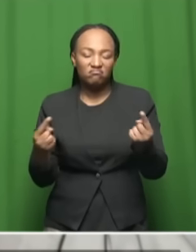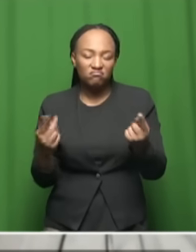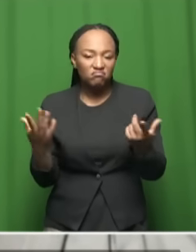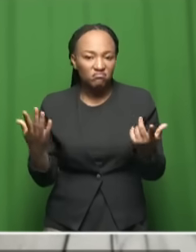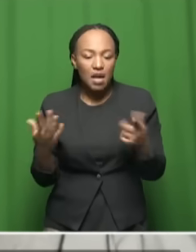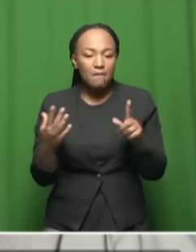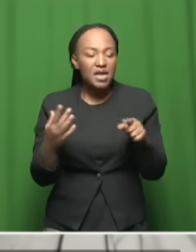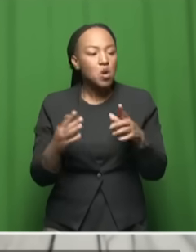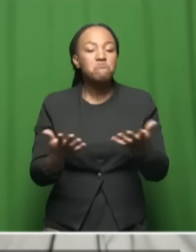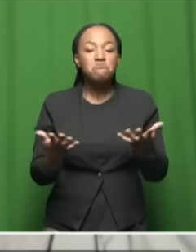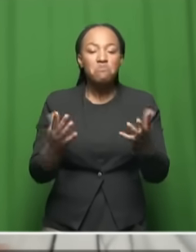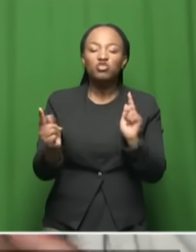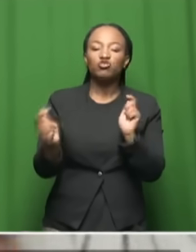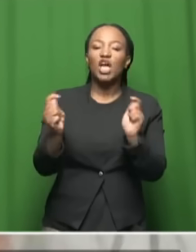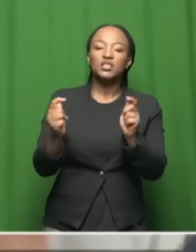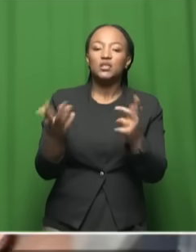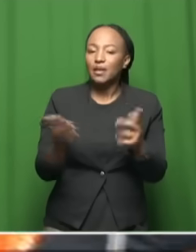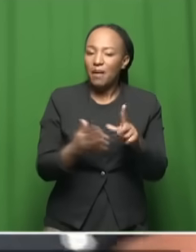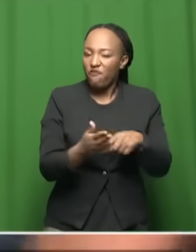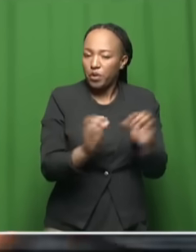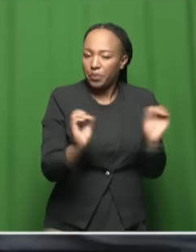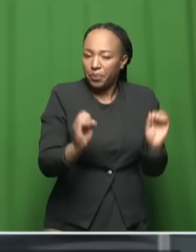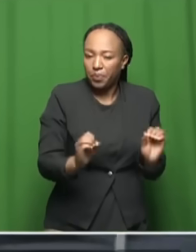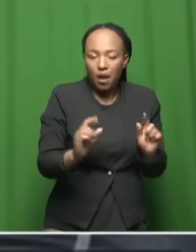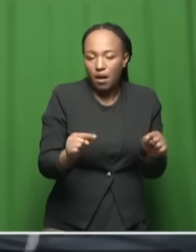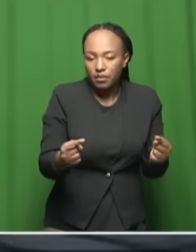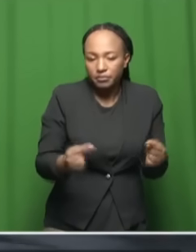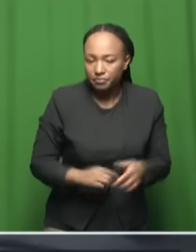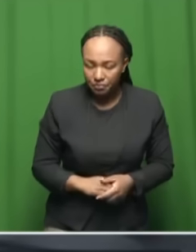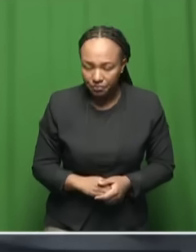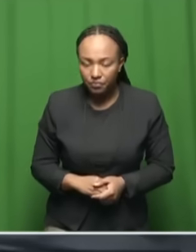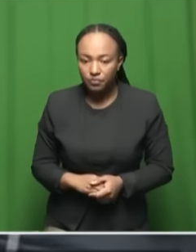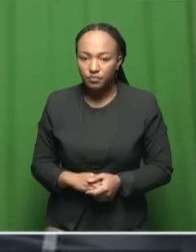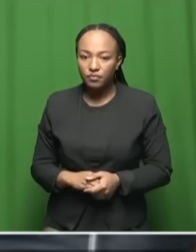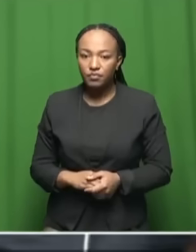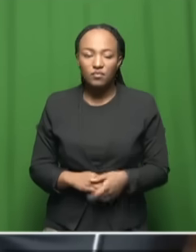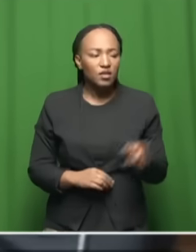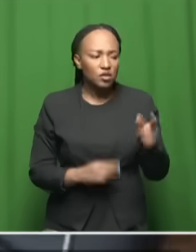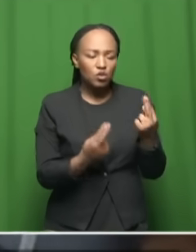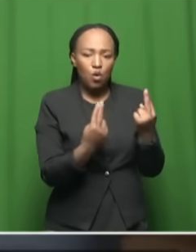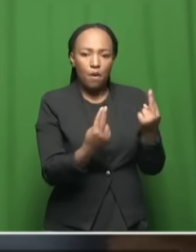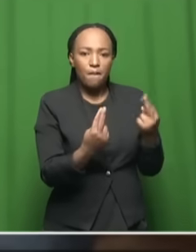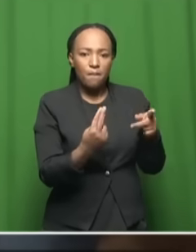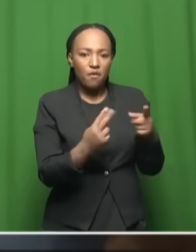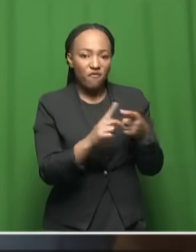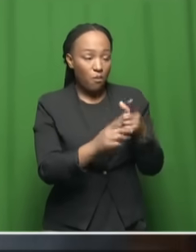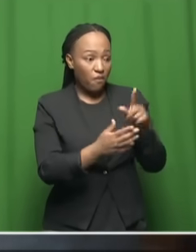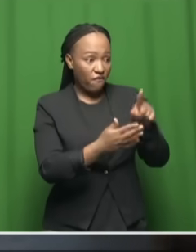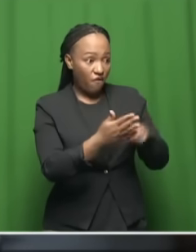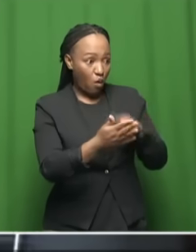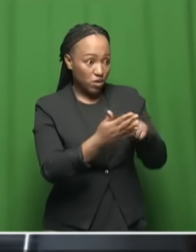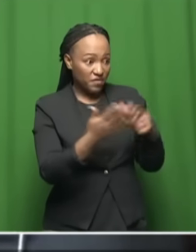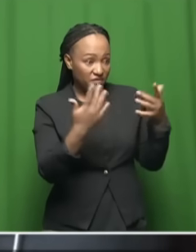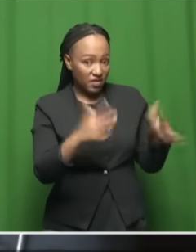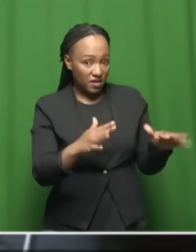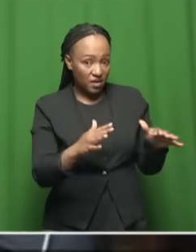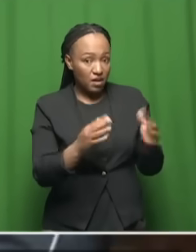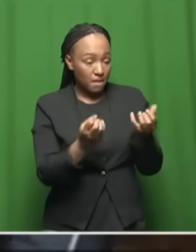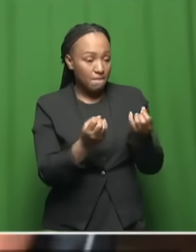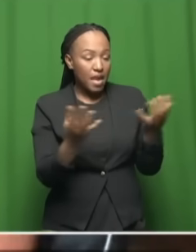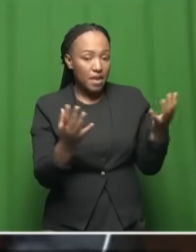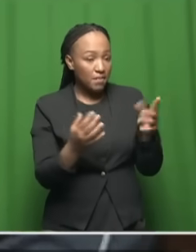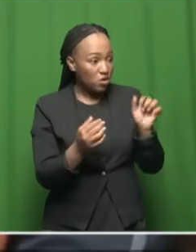push for change or so. Sure. So that's the main reason. And then, of course, what do you hope will come of your vote? Because yours is one of many, but one can